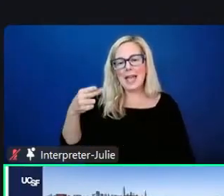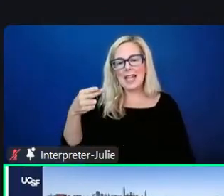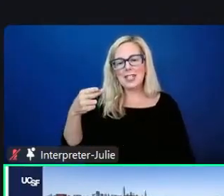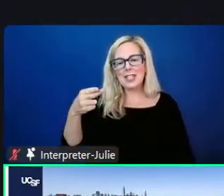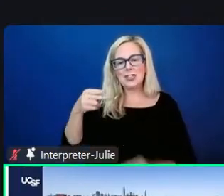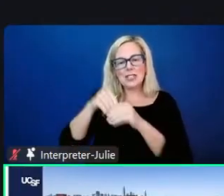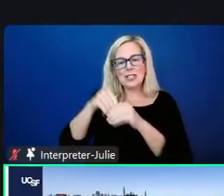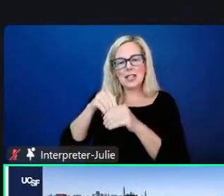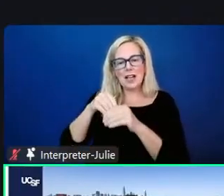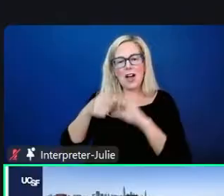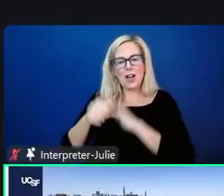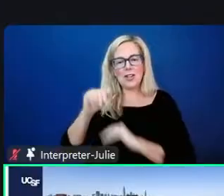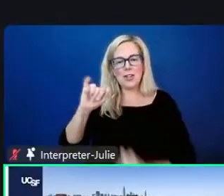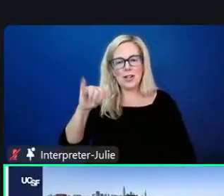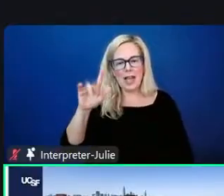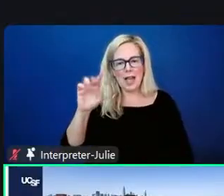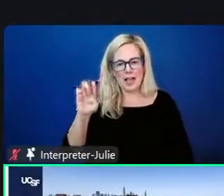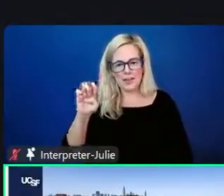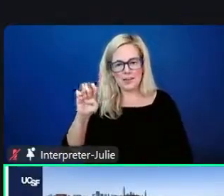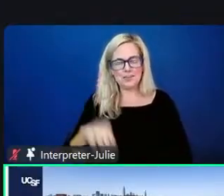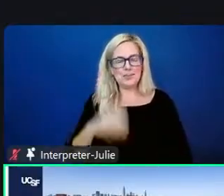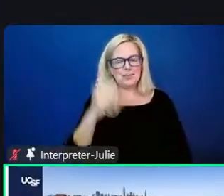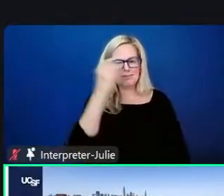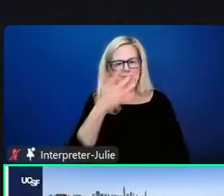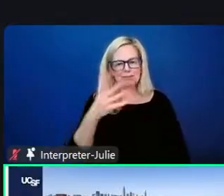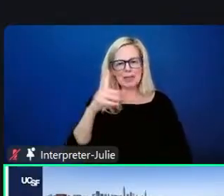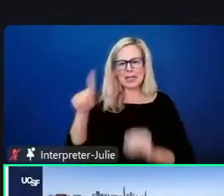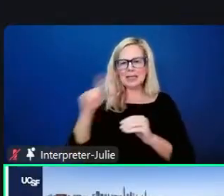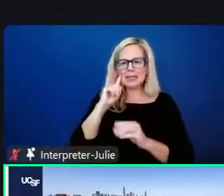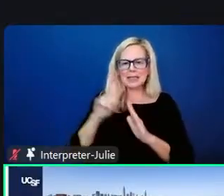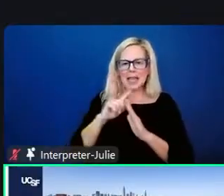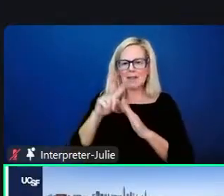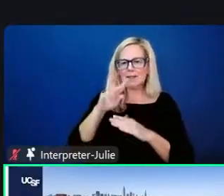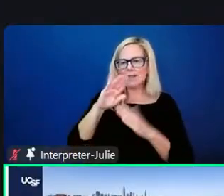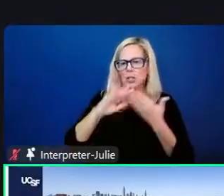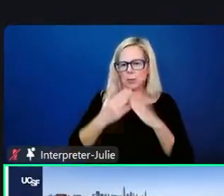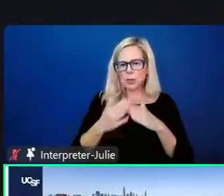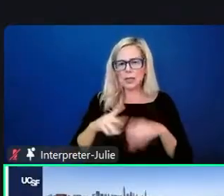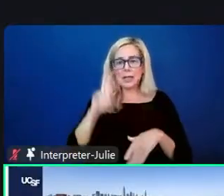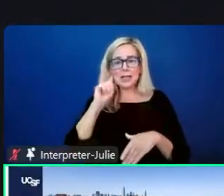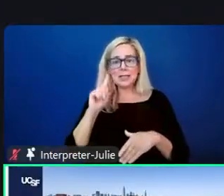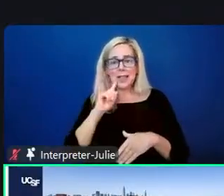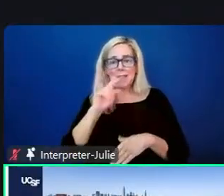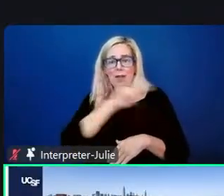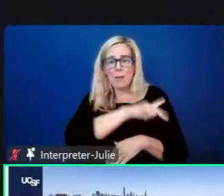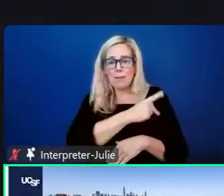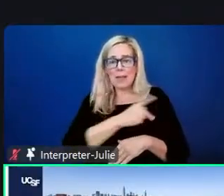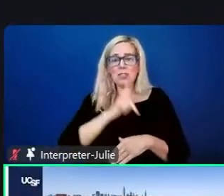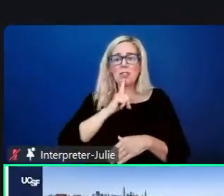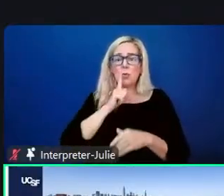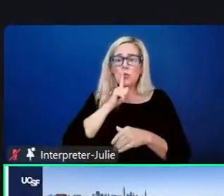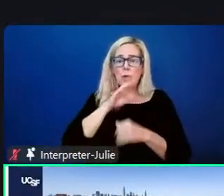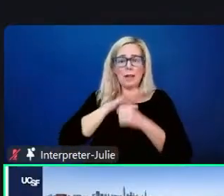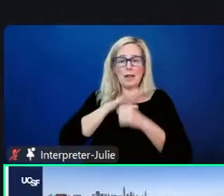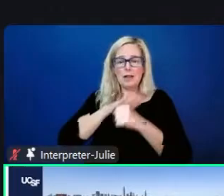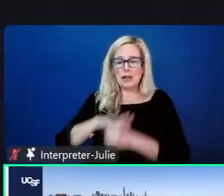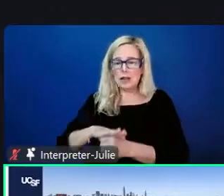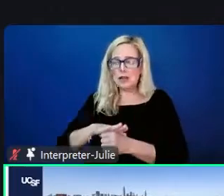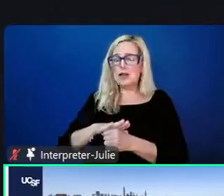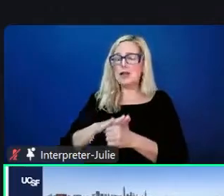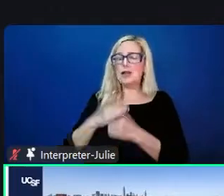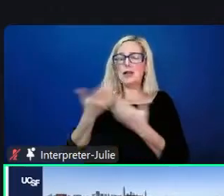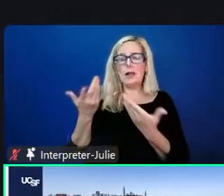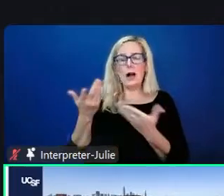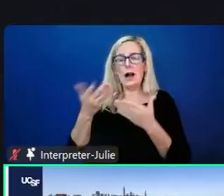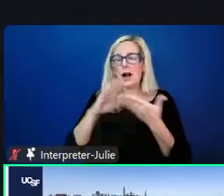little bit of a background on deaf communities. Deaf patients make up a very large, underserved, and vulnerable population in this